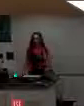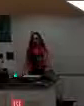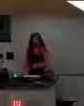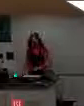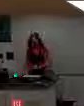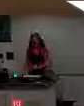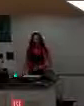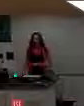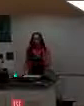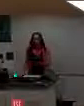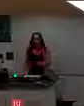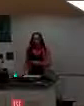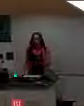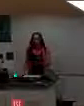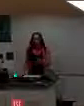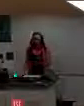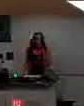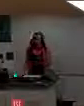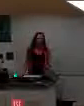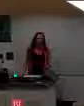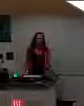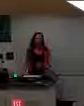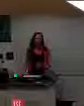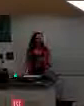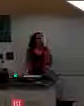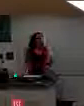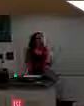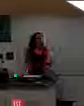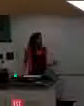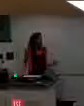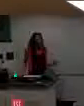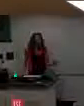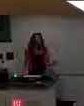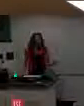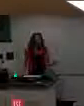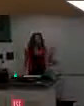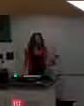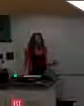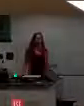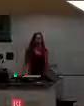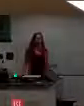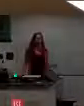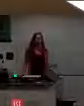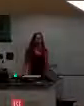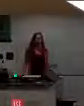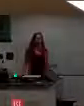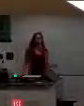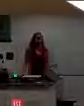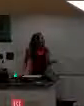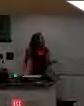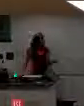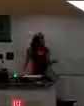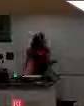skills, but when you talk to people about what really complicates your life in terms of technology to live a full life where you can participate in